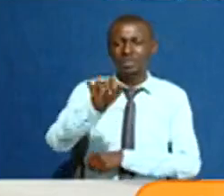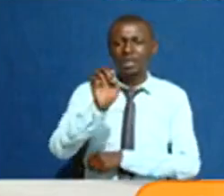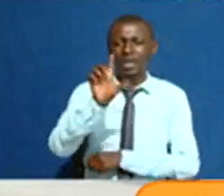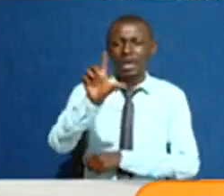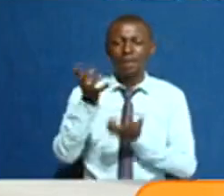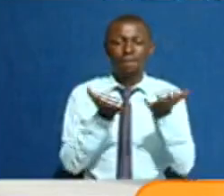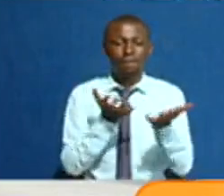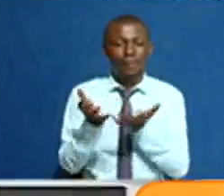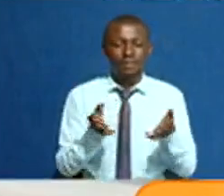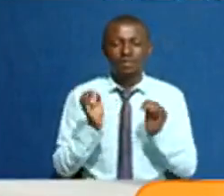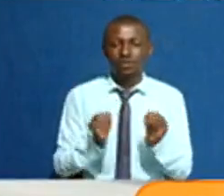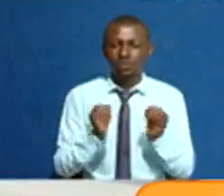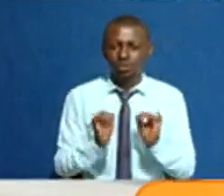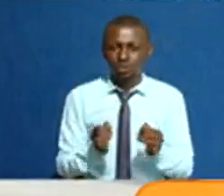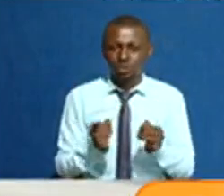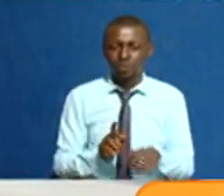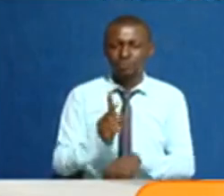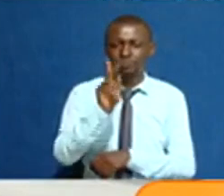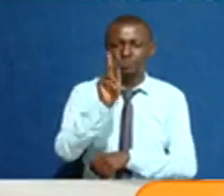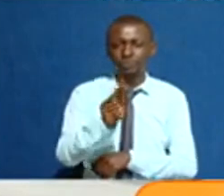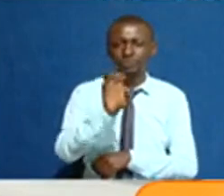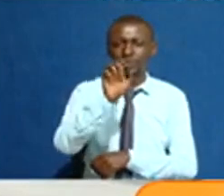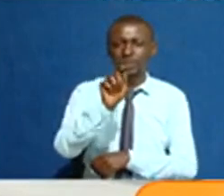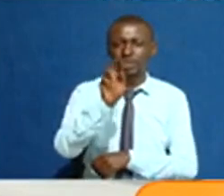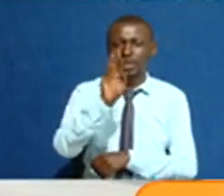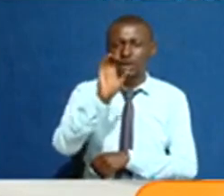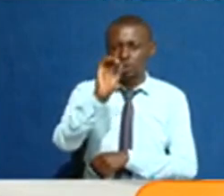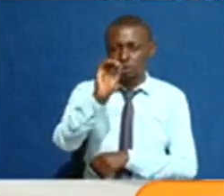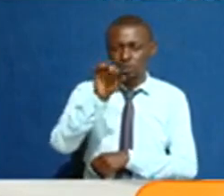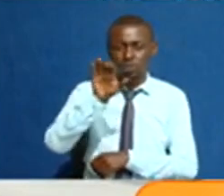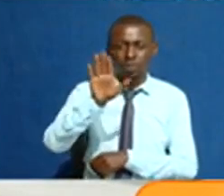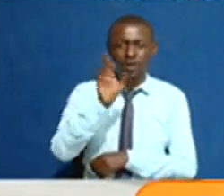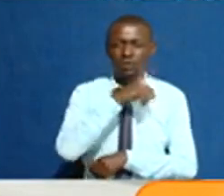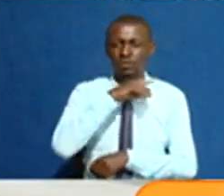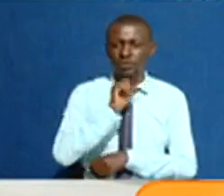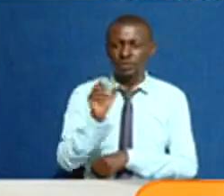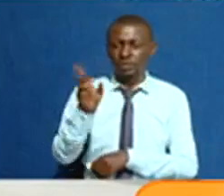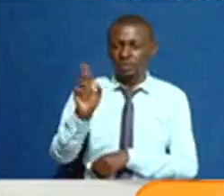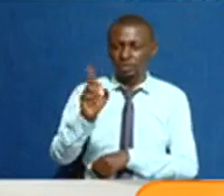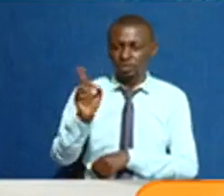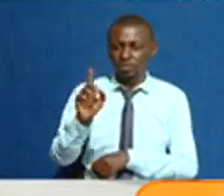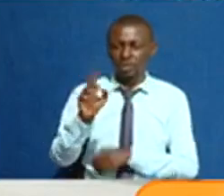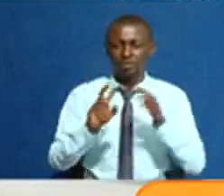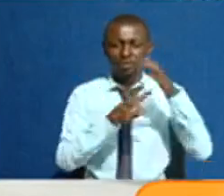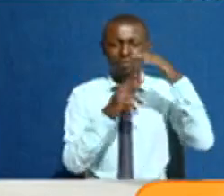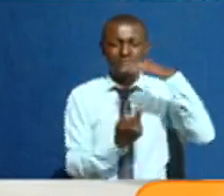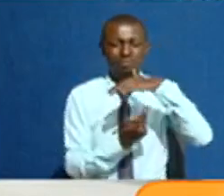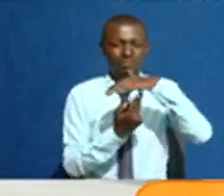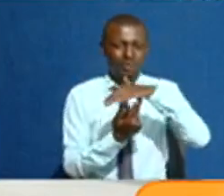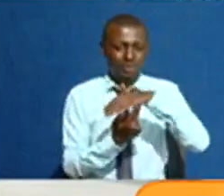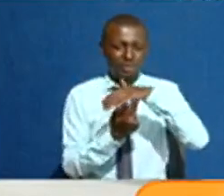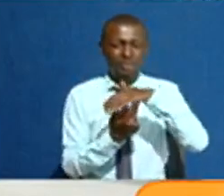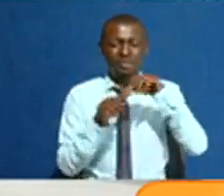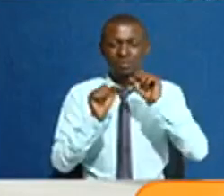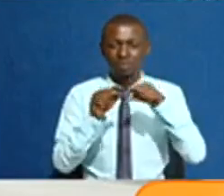business news, and the Kenya Electrical Transmission Company, Ketraco, has completed the Nairobi Ring Project. Now, the project will